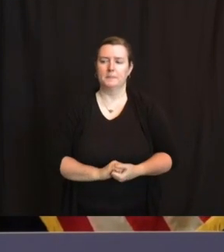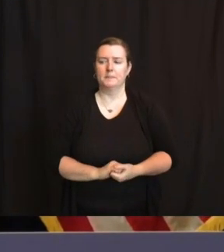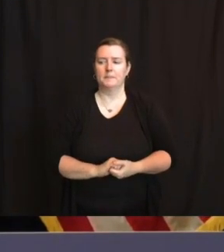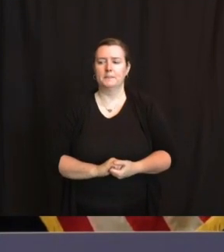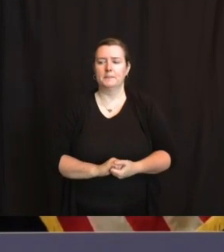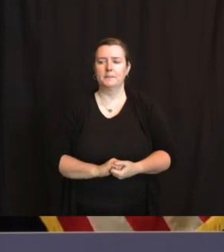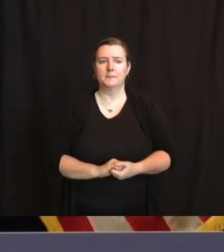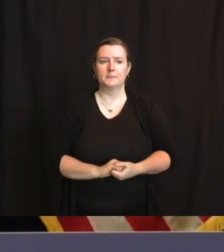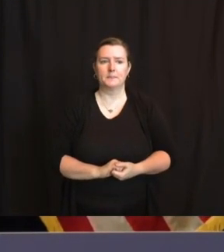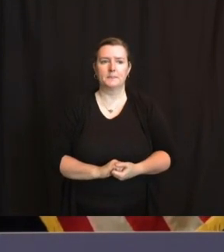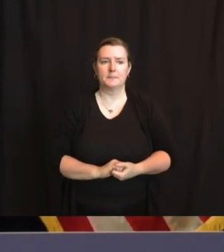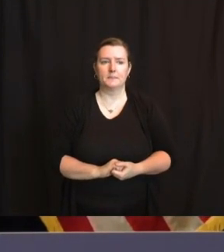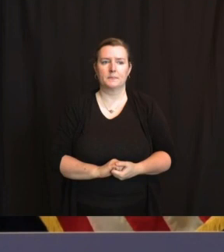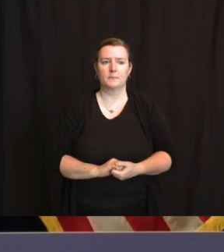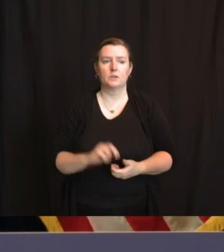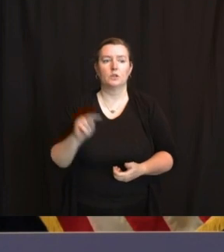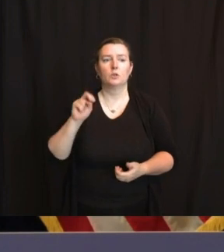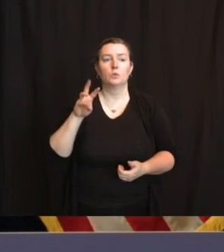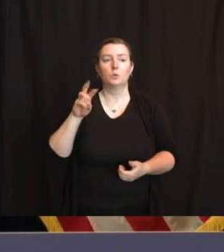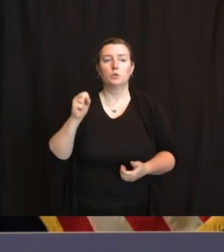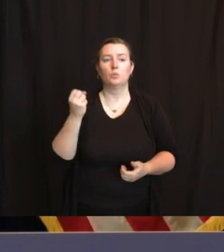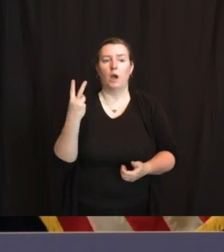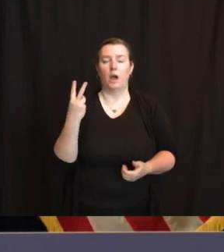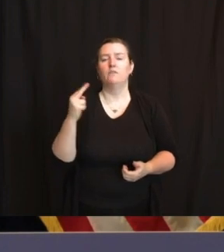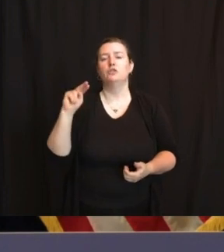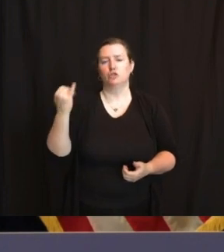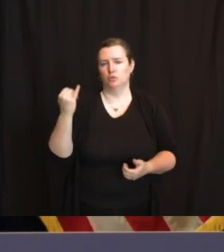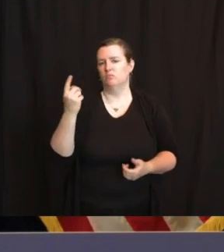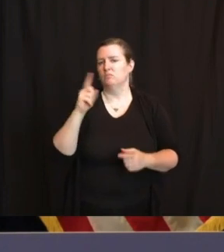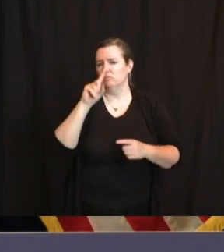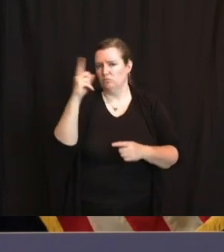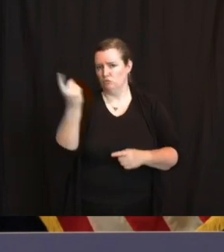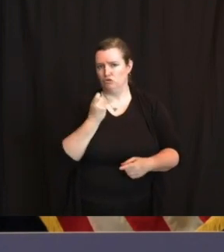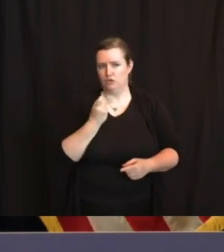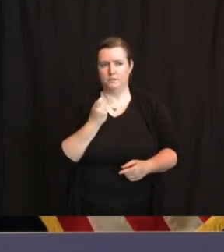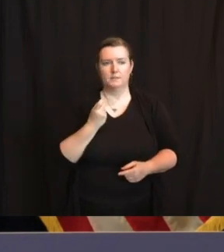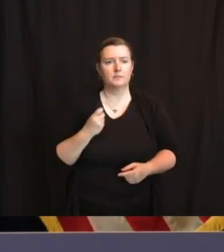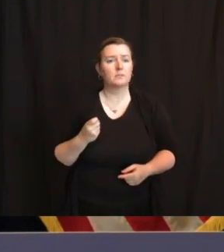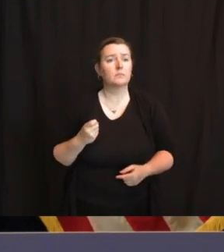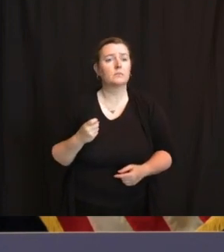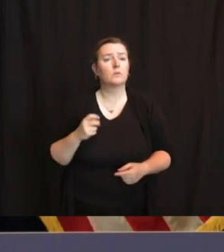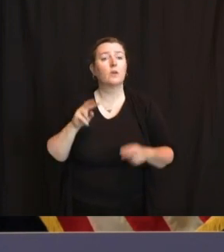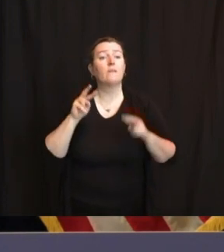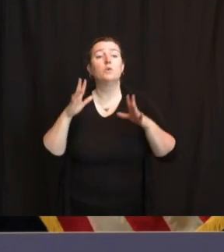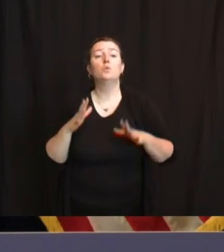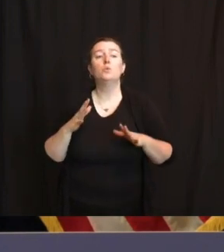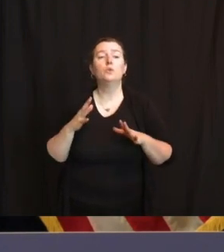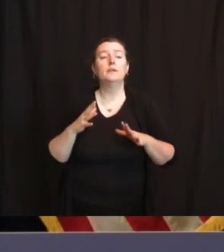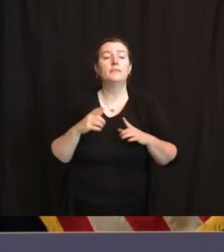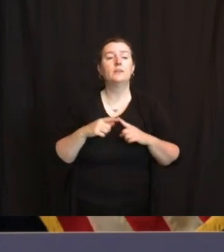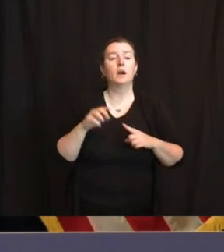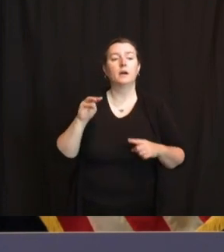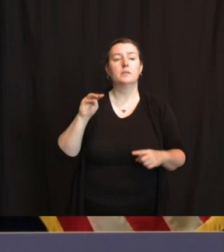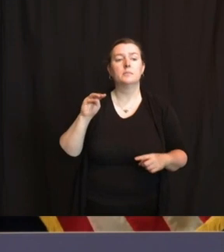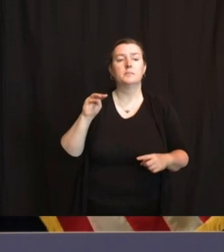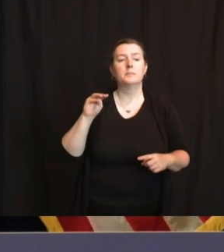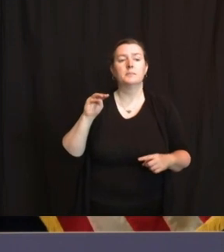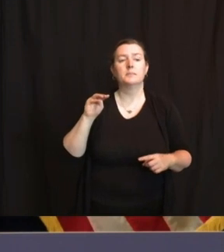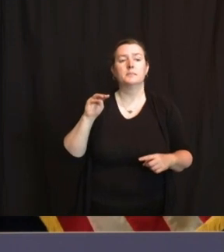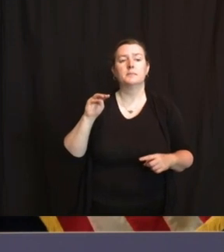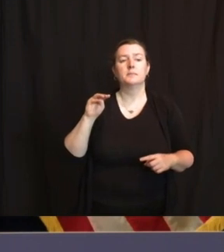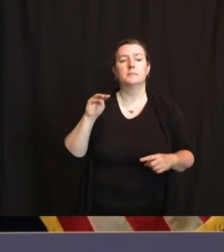News 12 New Jersey viewer Sue from Metuchen reached out to us saying that she was able to get through on the phone to unemployment